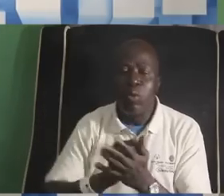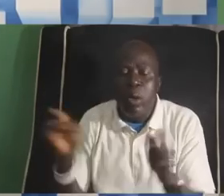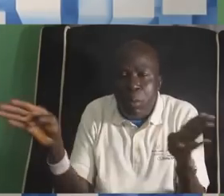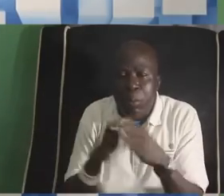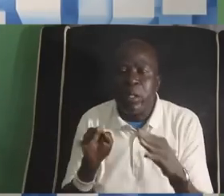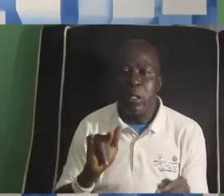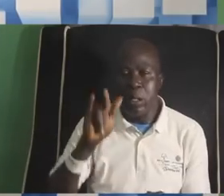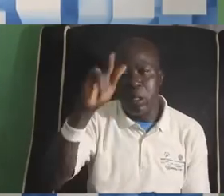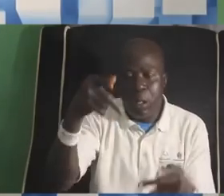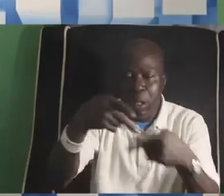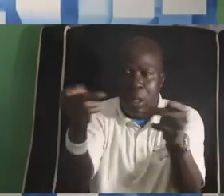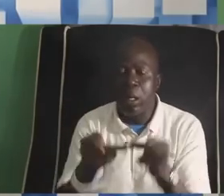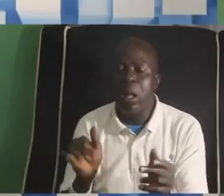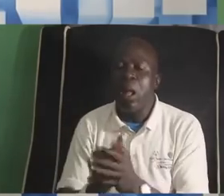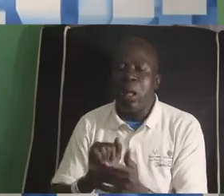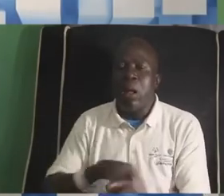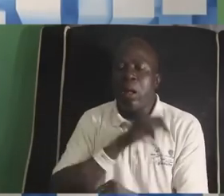We met at the airport. Mo se sokale